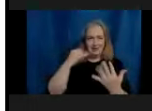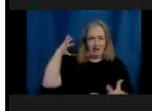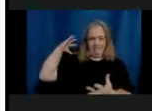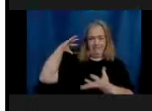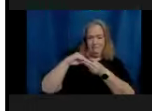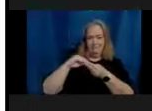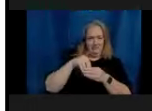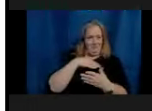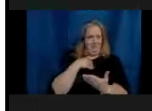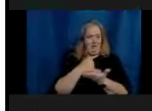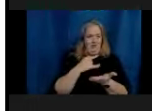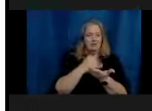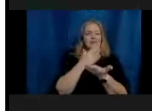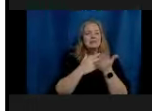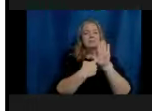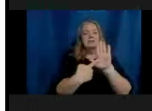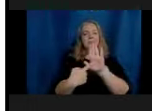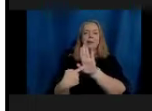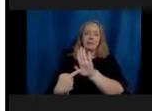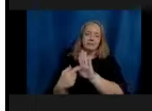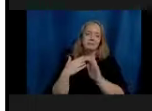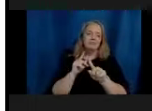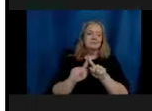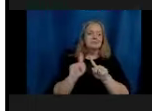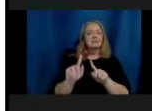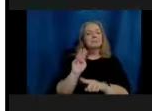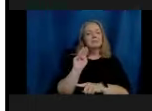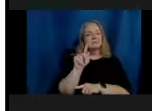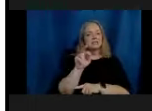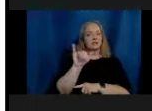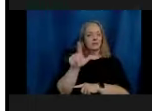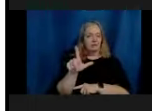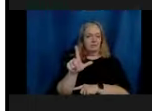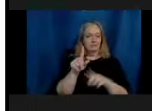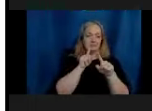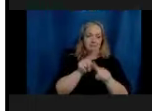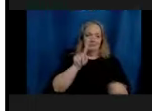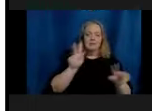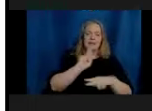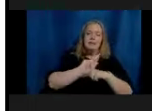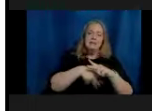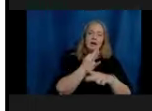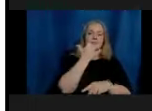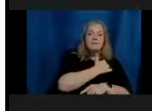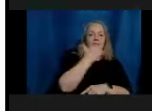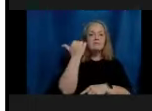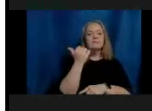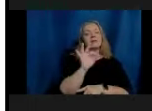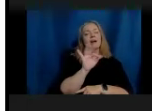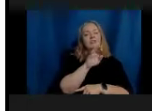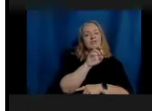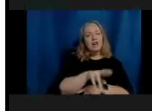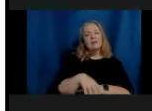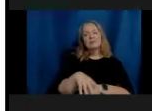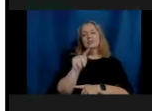And so here's some examples of some of the materials I work in, which is a wider range of textiles and fibrous materials. So things like